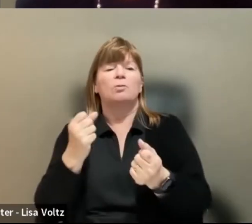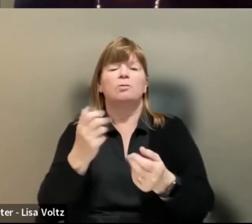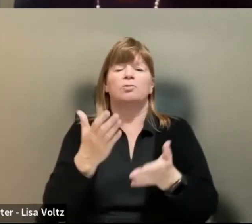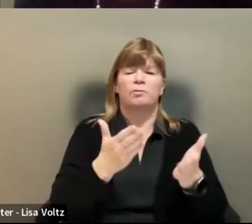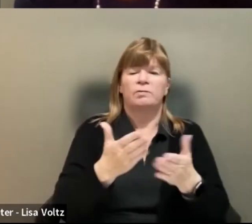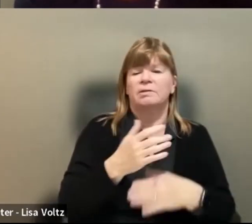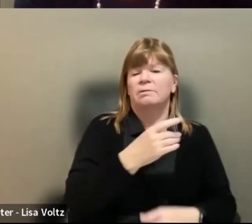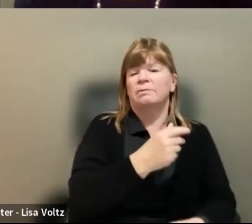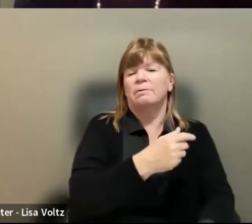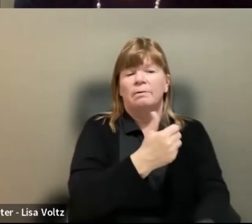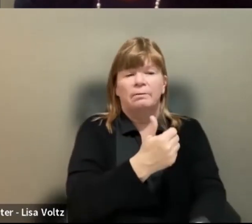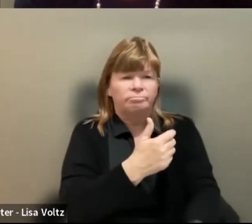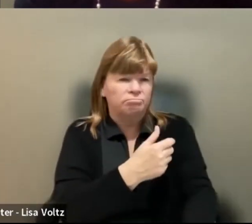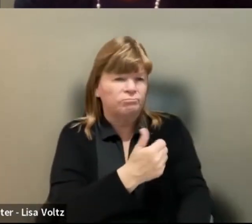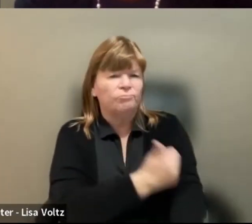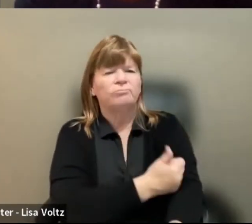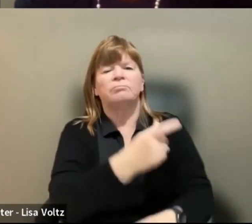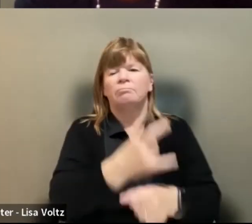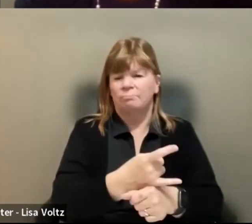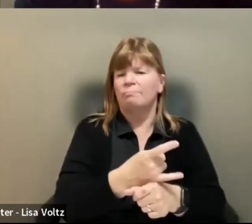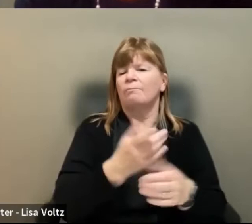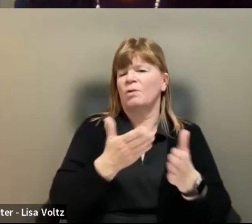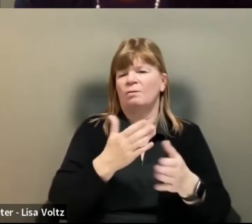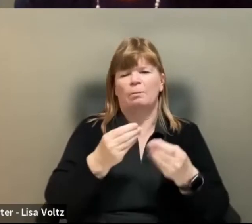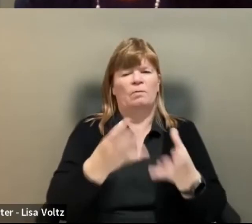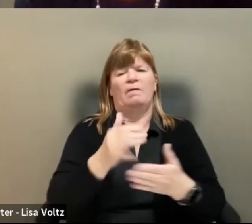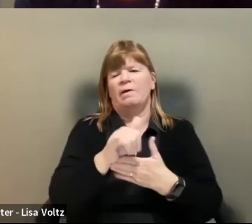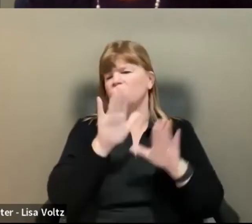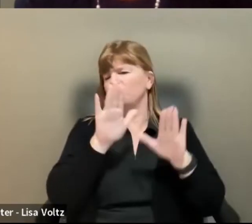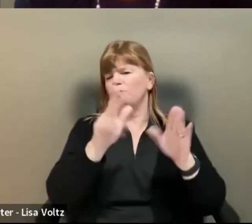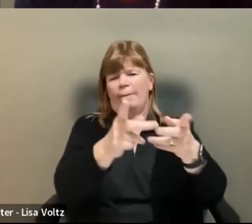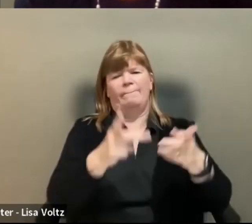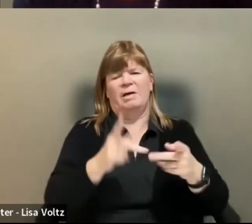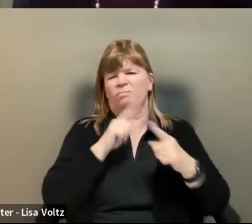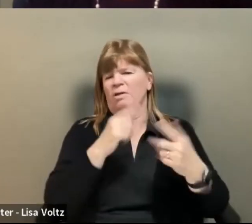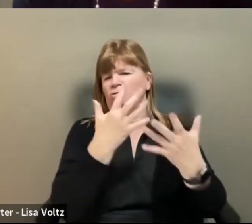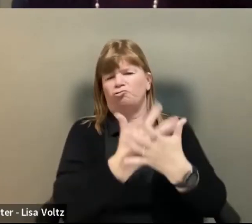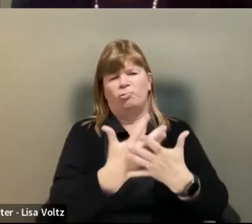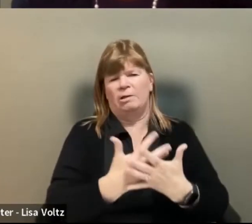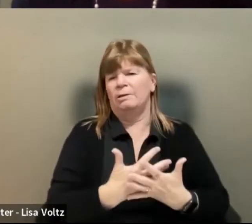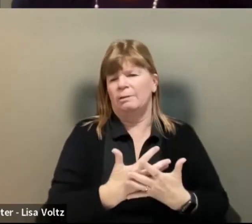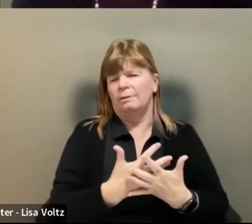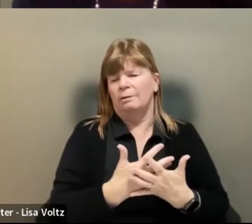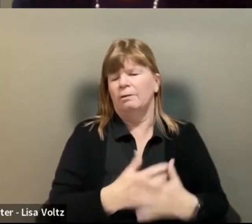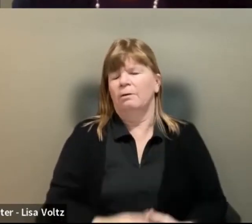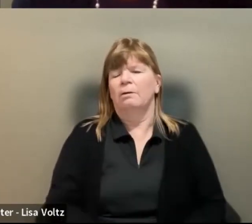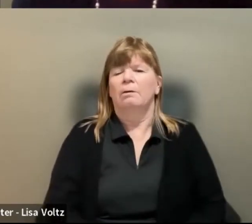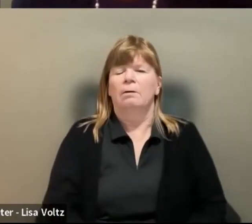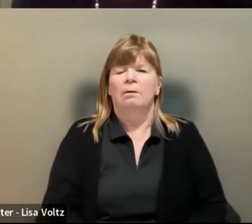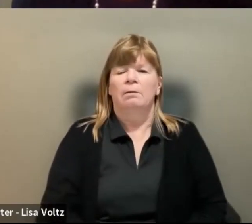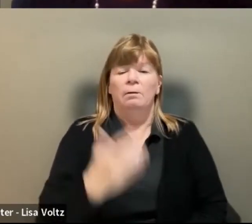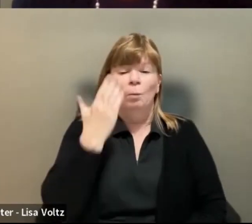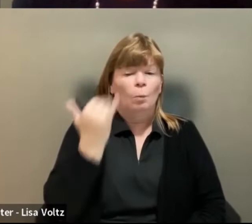services are actually provided, but it's a great, great place to do the screener. And because you